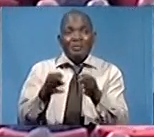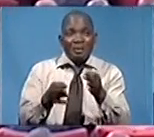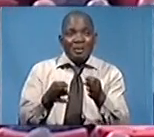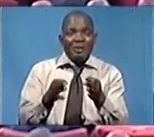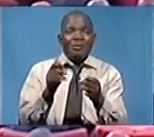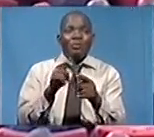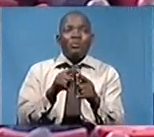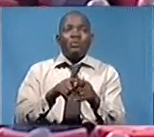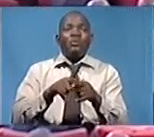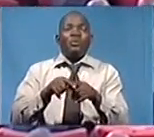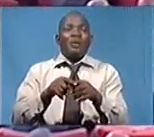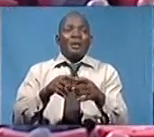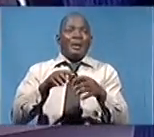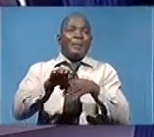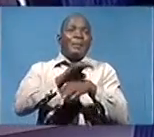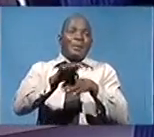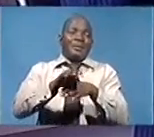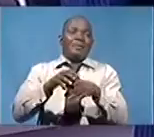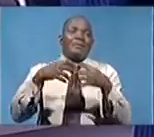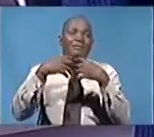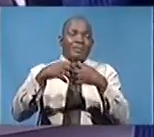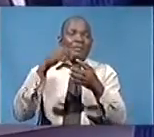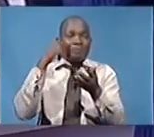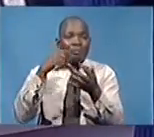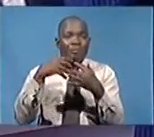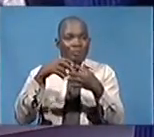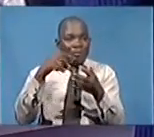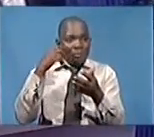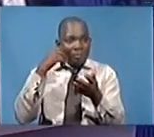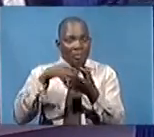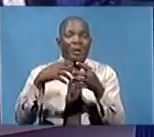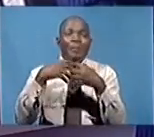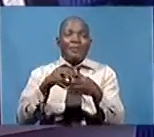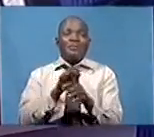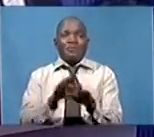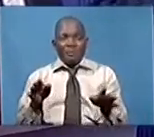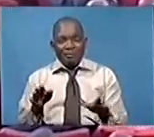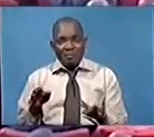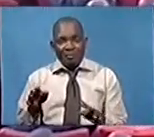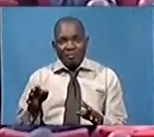is to biometric verification machine. Machine, yes. Yes, yes. And there,